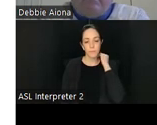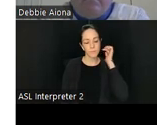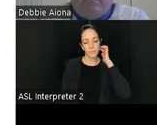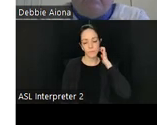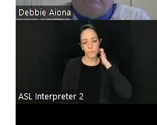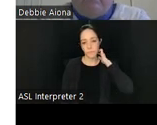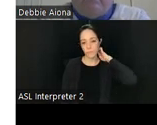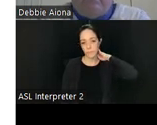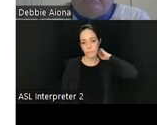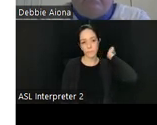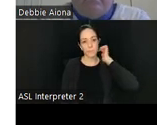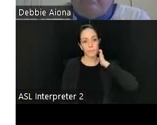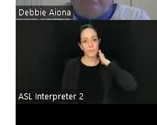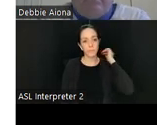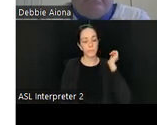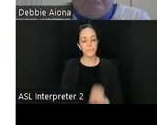Wonderful.